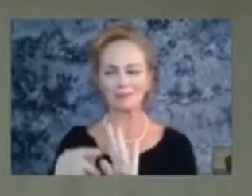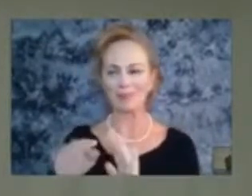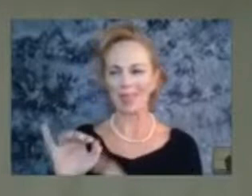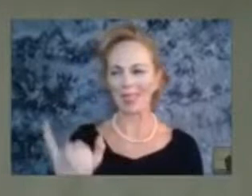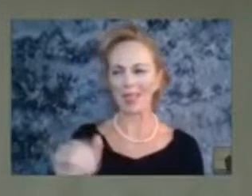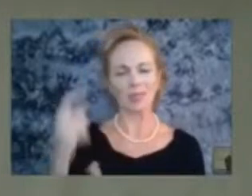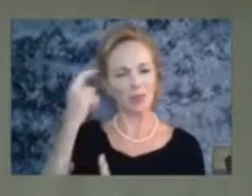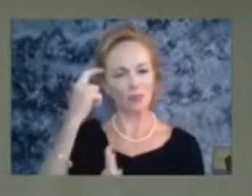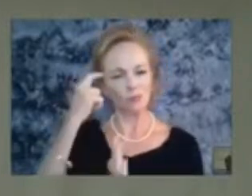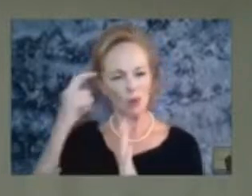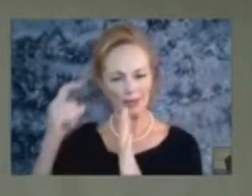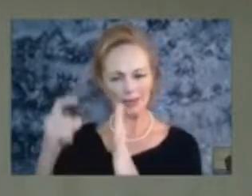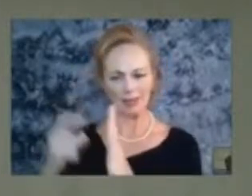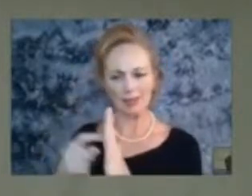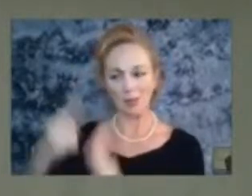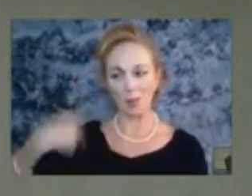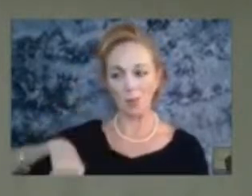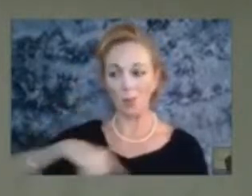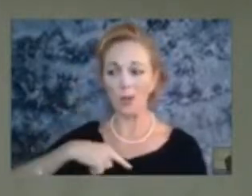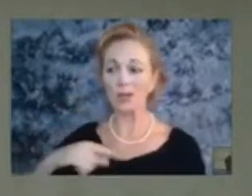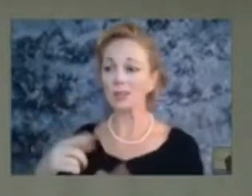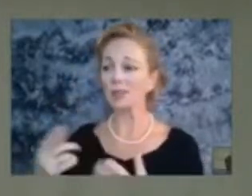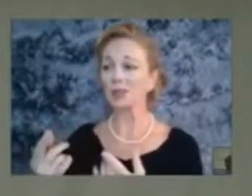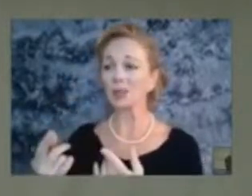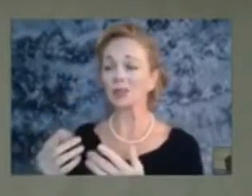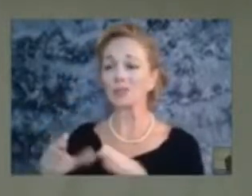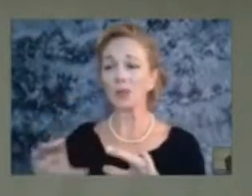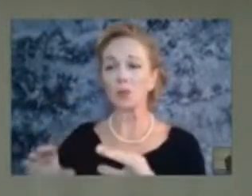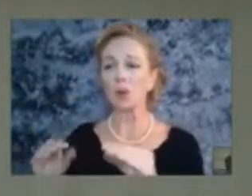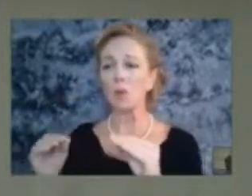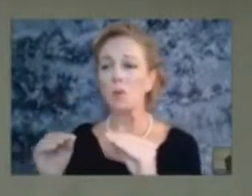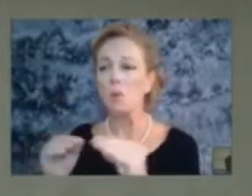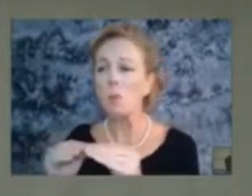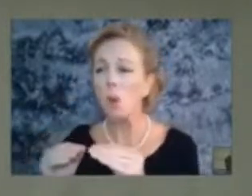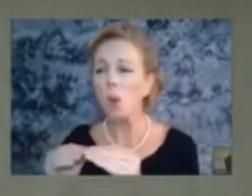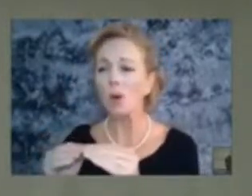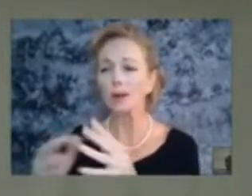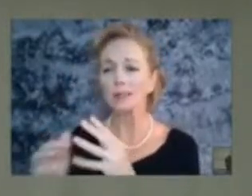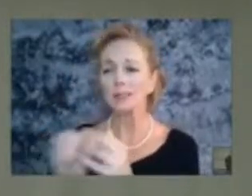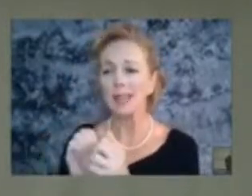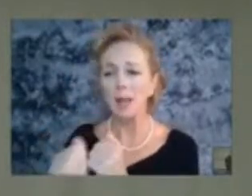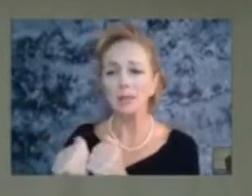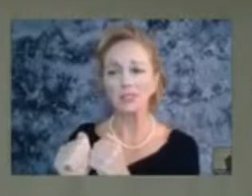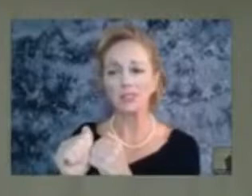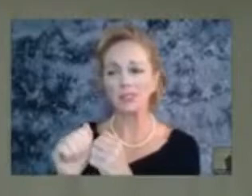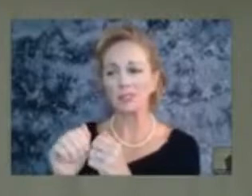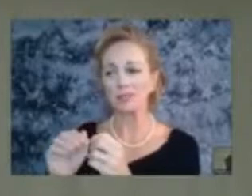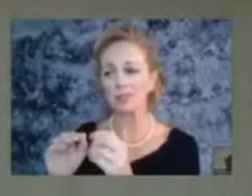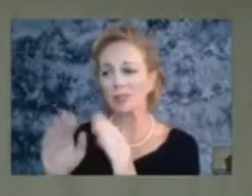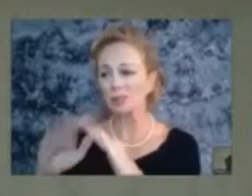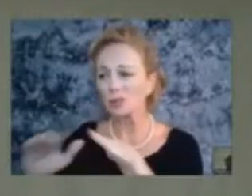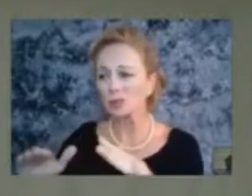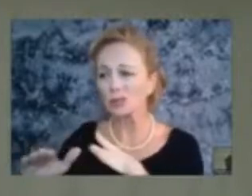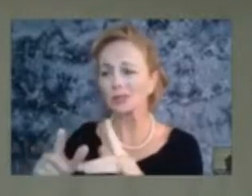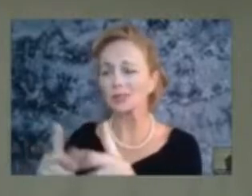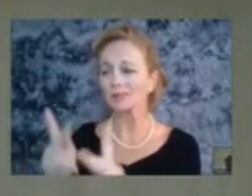are doing further damage to our kids by keeping them out of in-person instruction